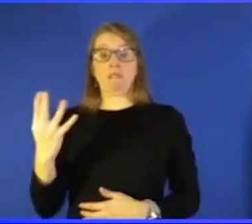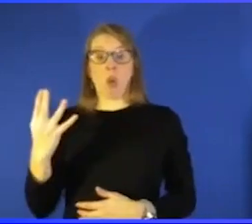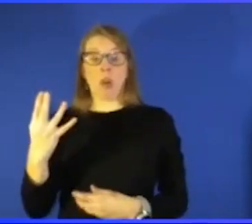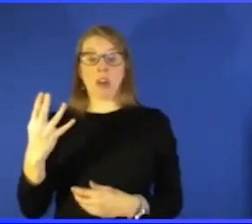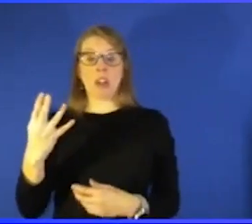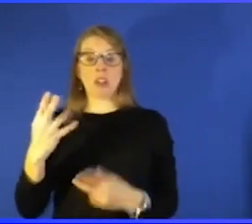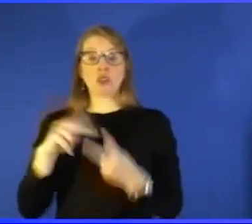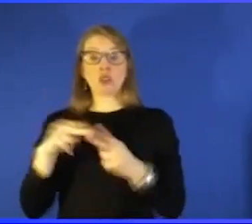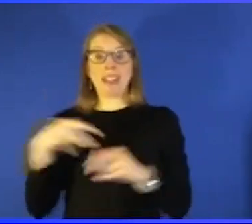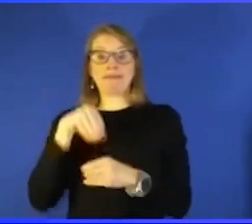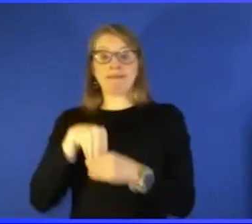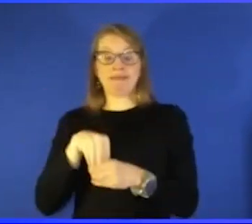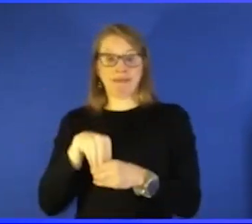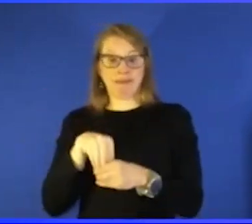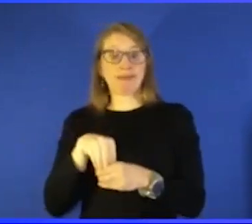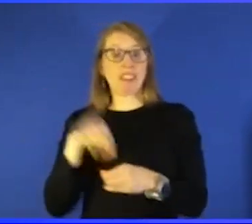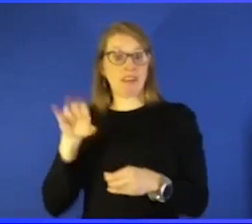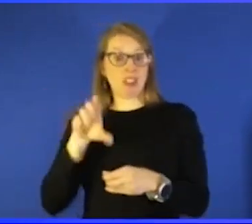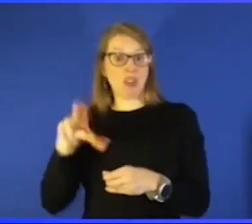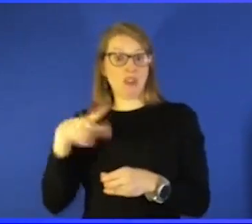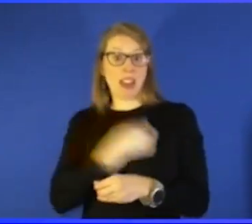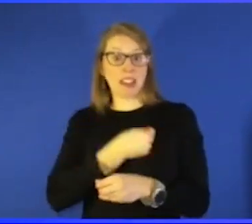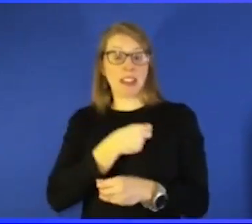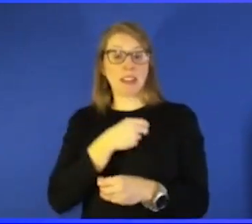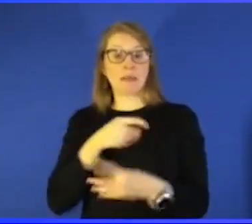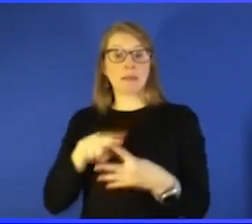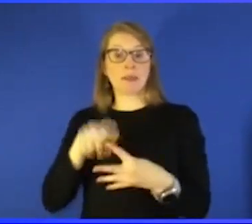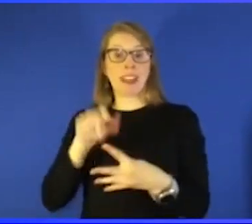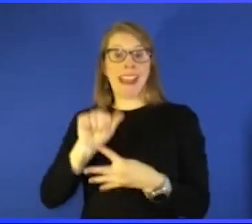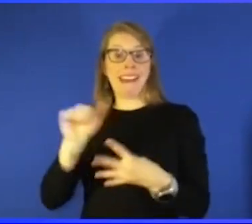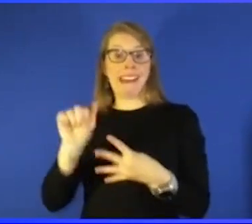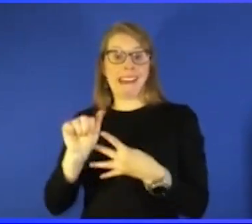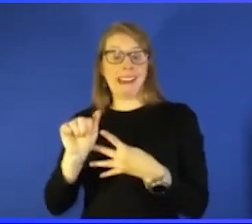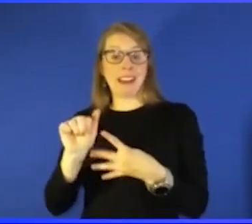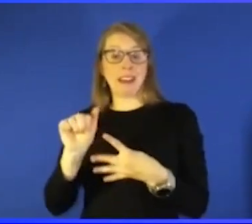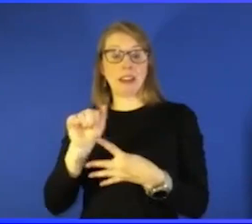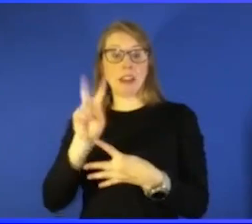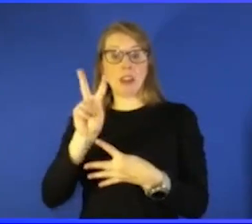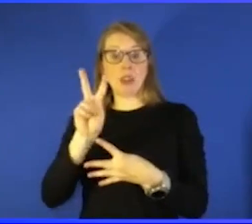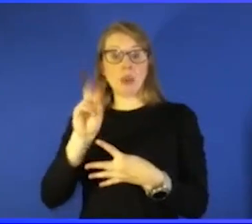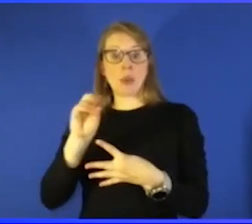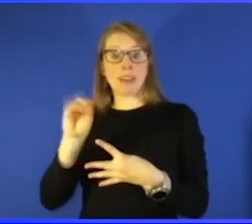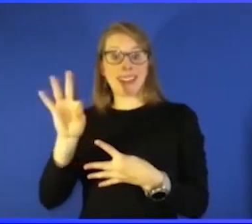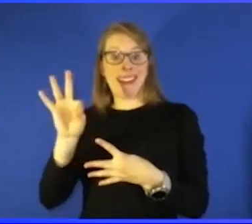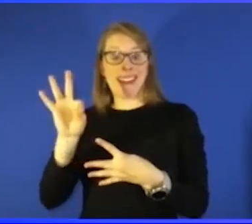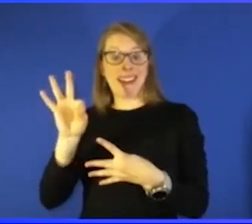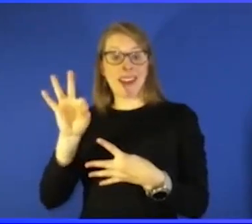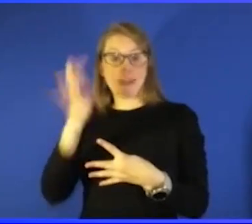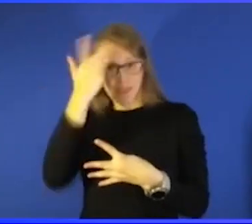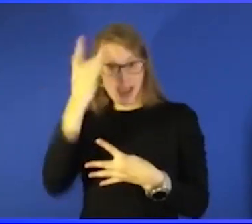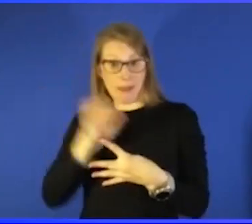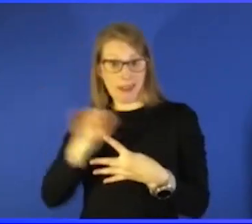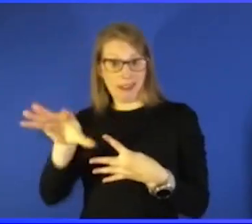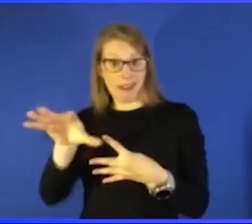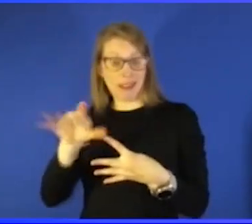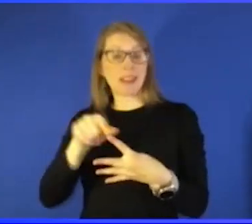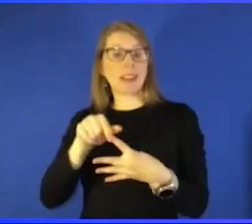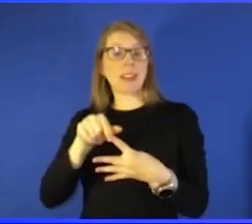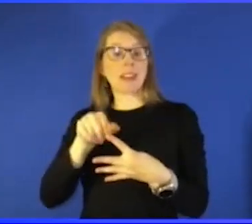in the flu vaccine. There are 2 A strains. One is a 2009 pandemic-like strain when that